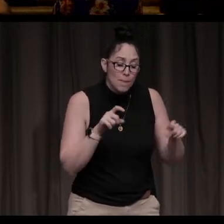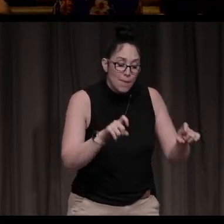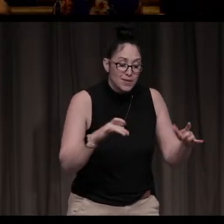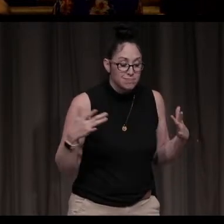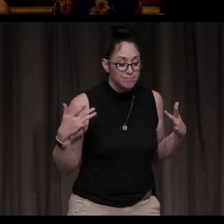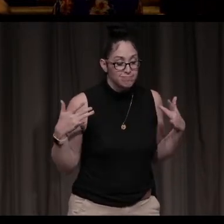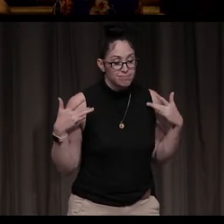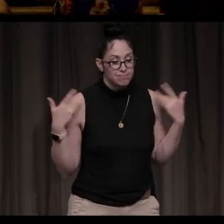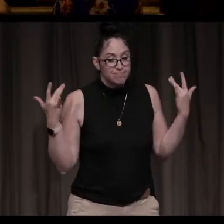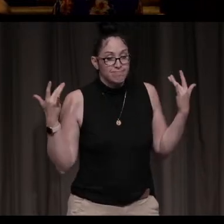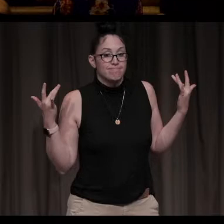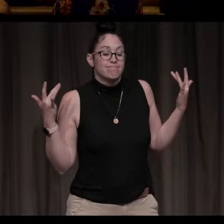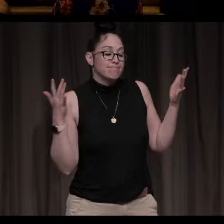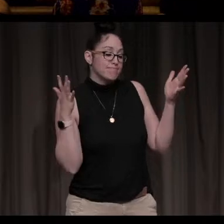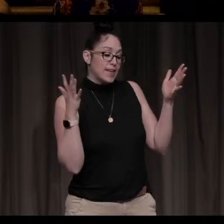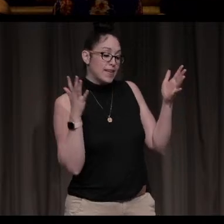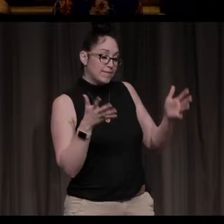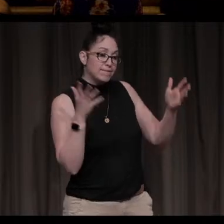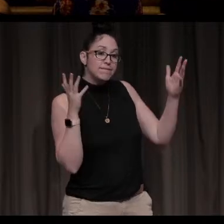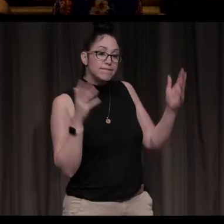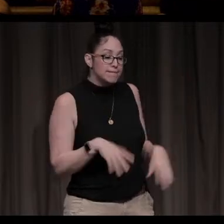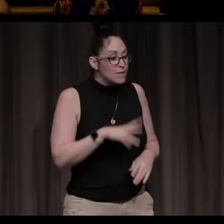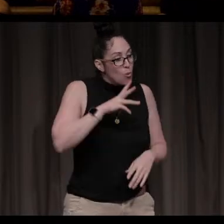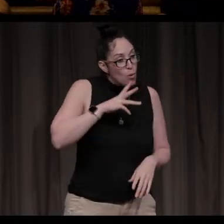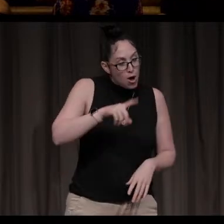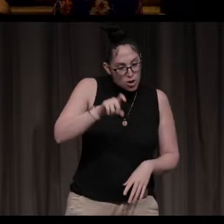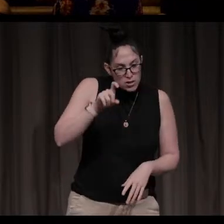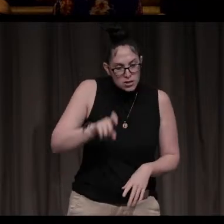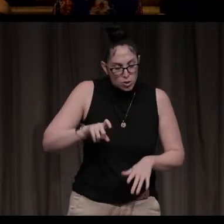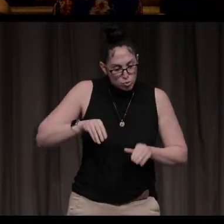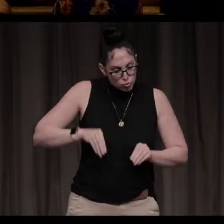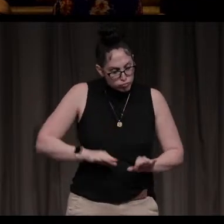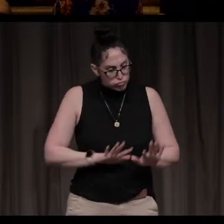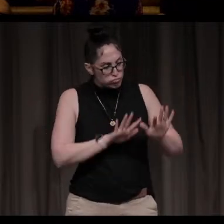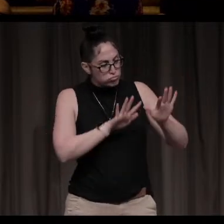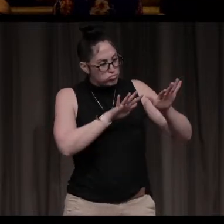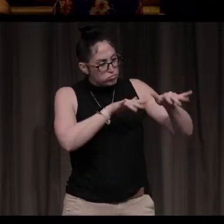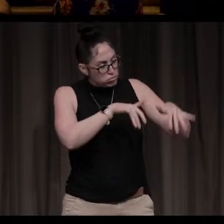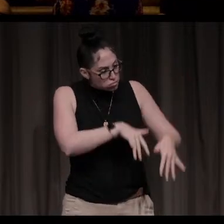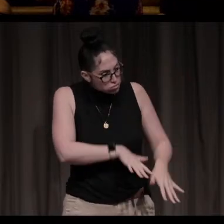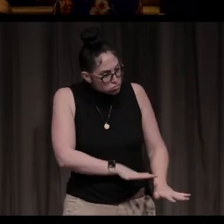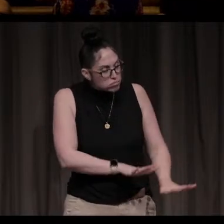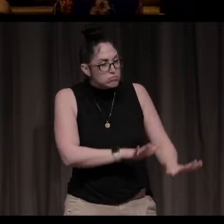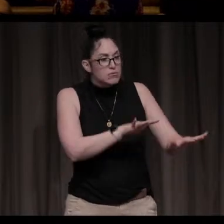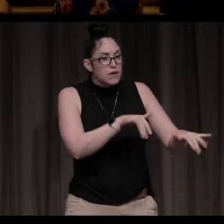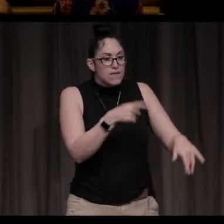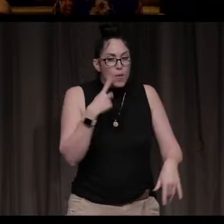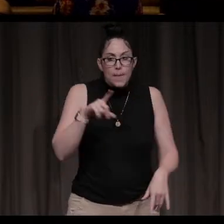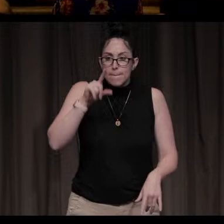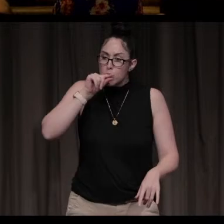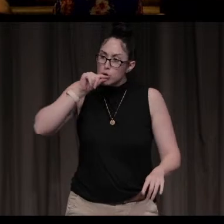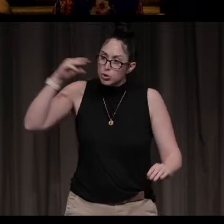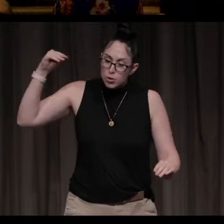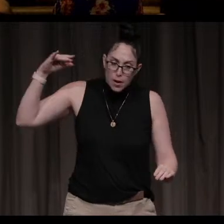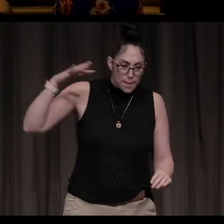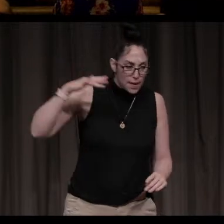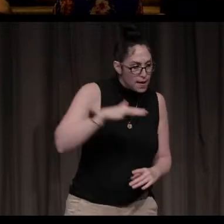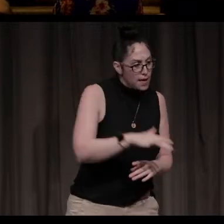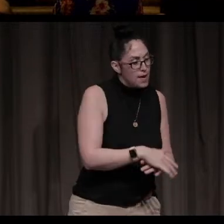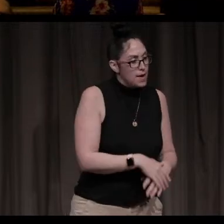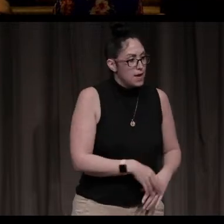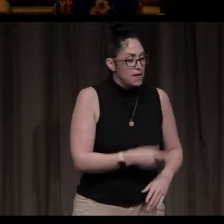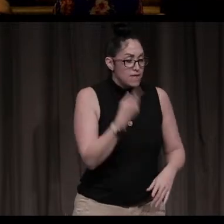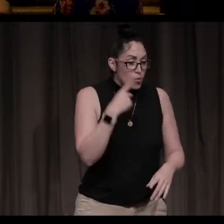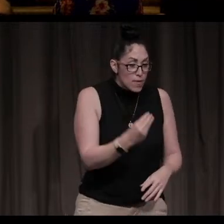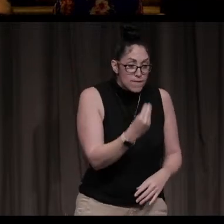water needs to rise and fall for the food stuff of the birds to come back, for the food stuff of the alligators